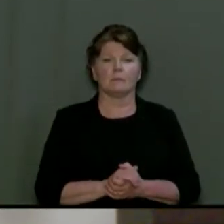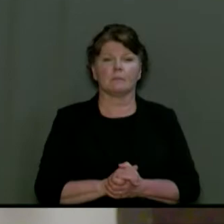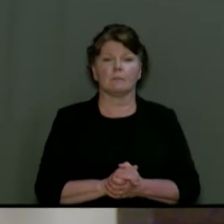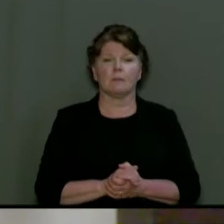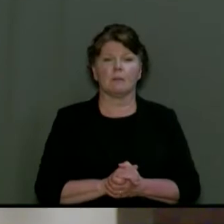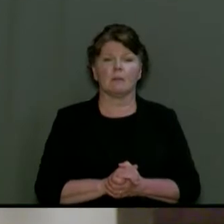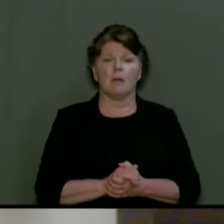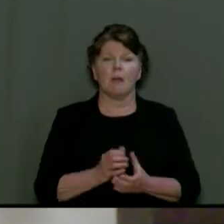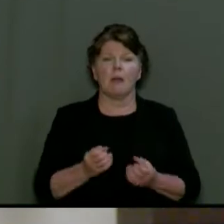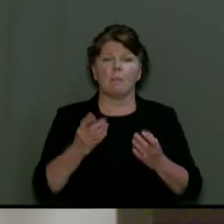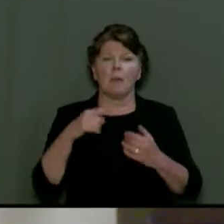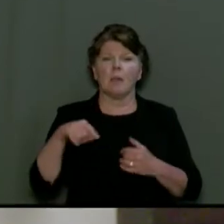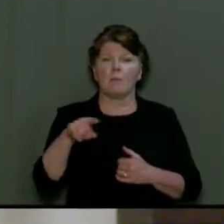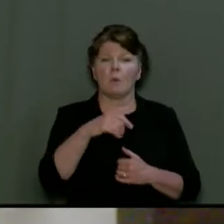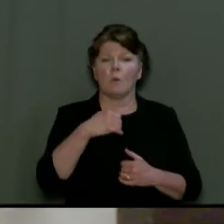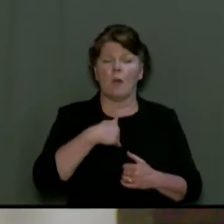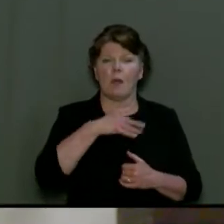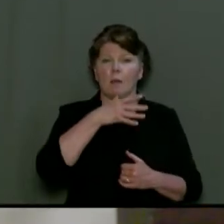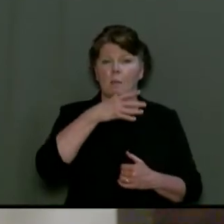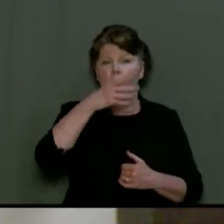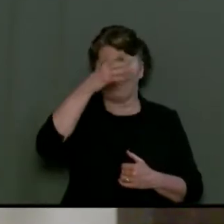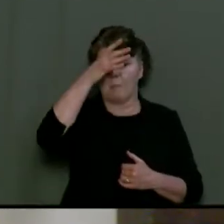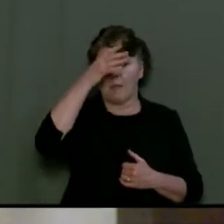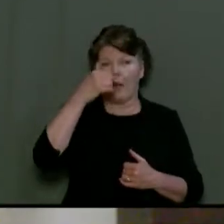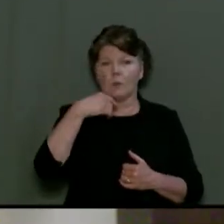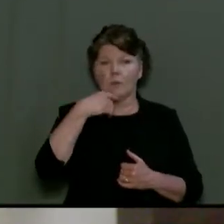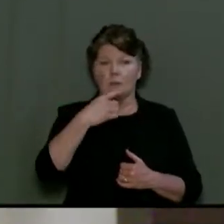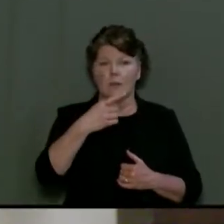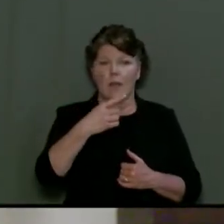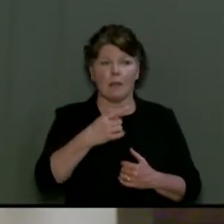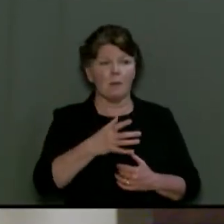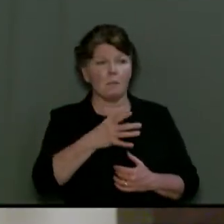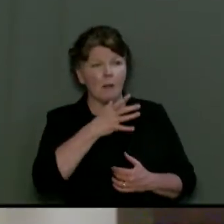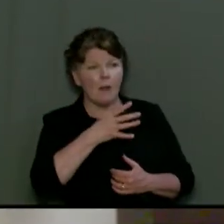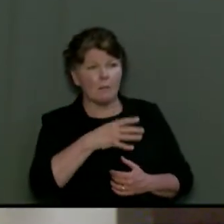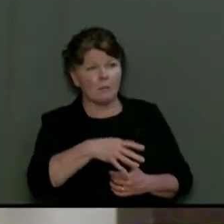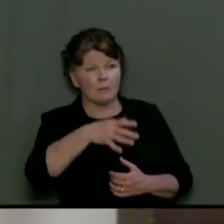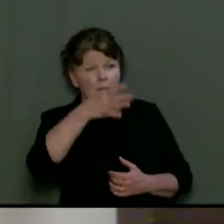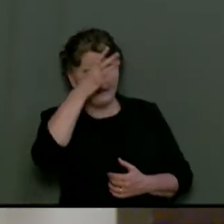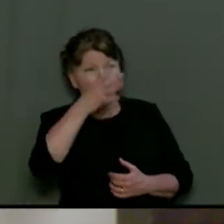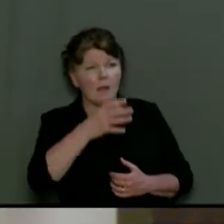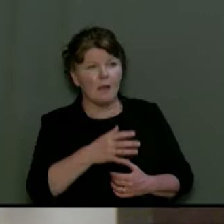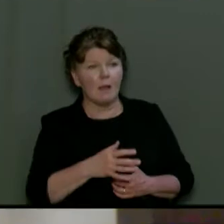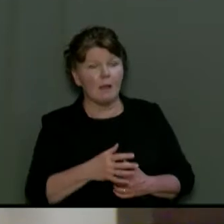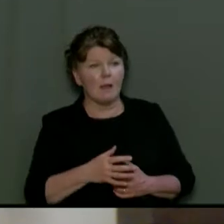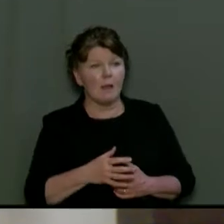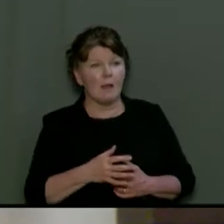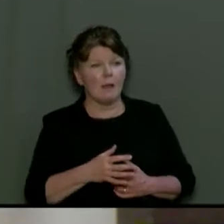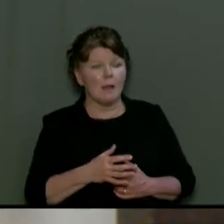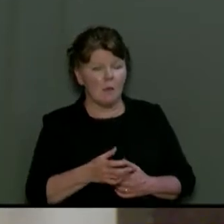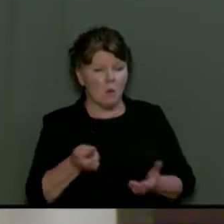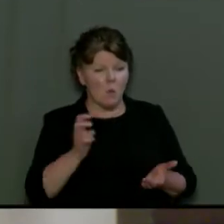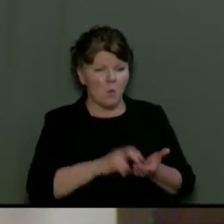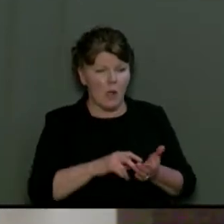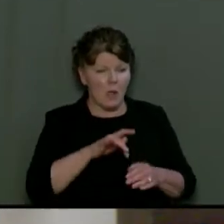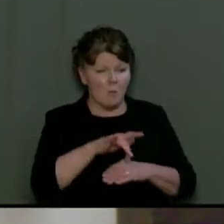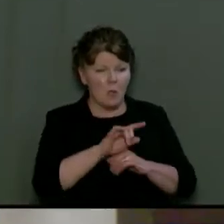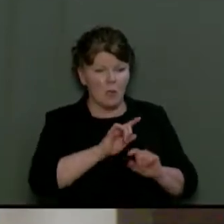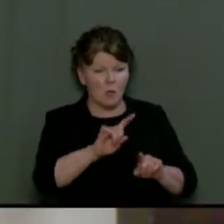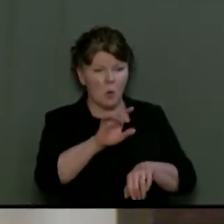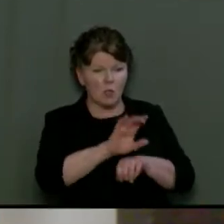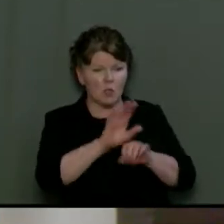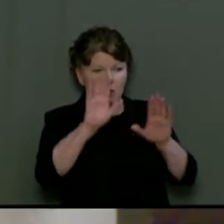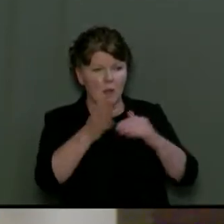who have had your children say to you, "Mom, Dad, getting up so early to go to church